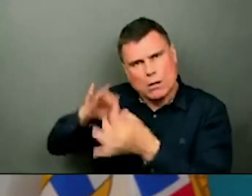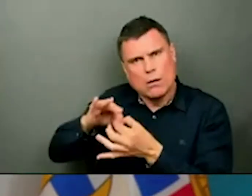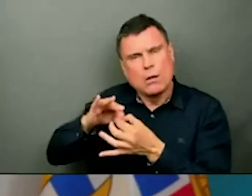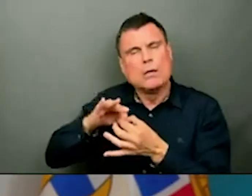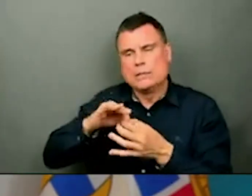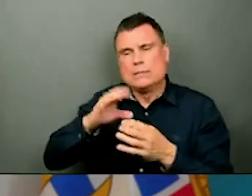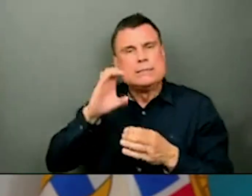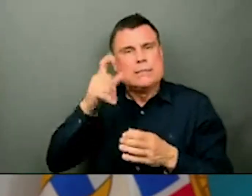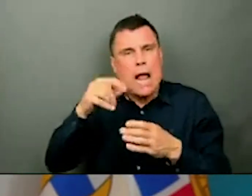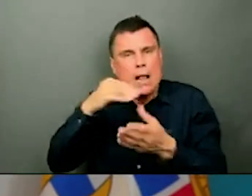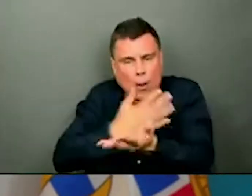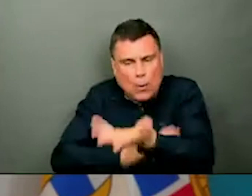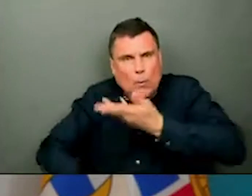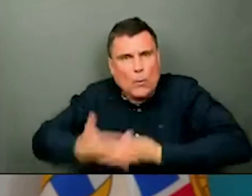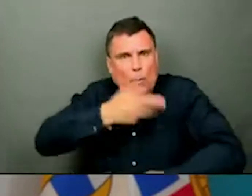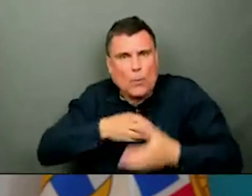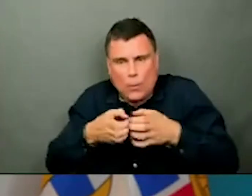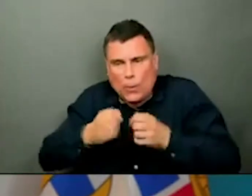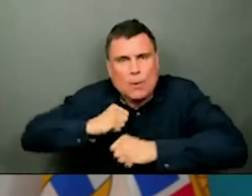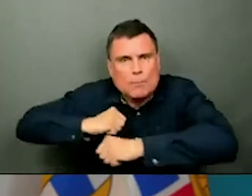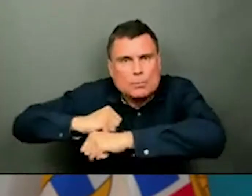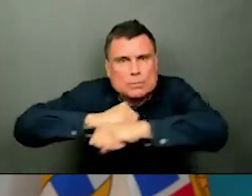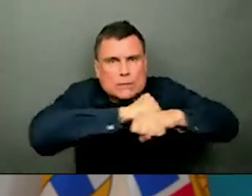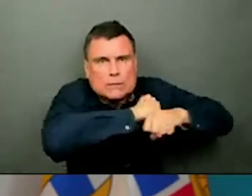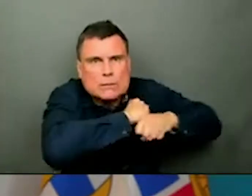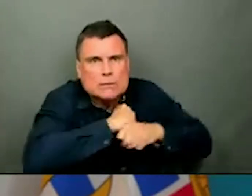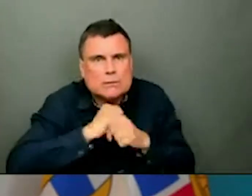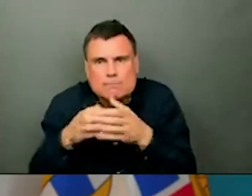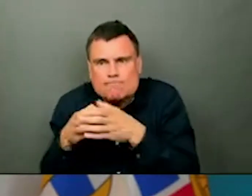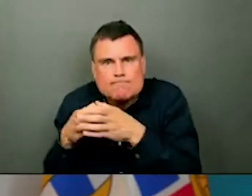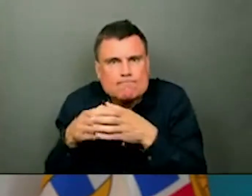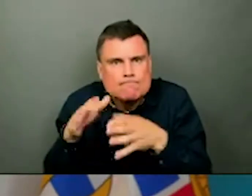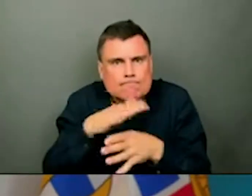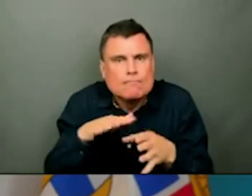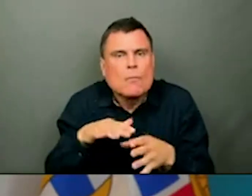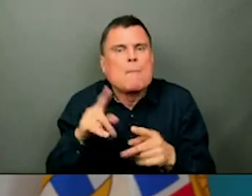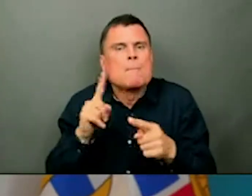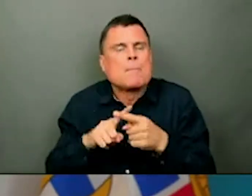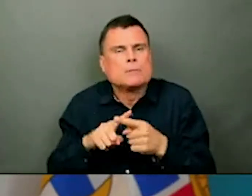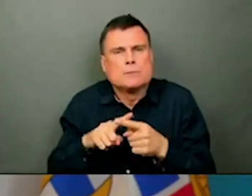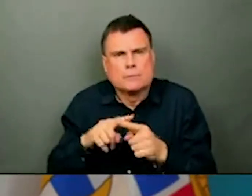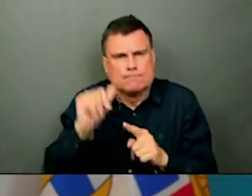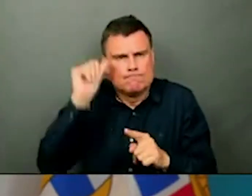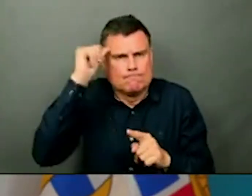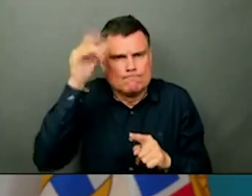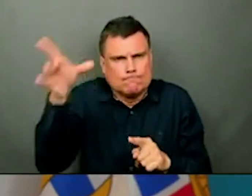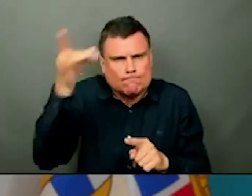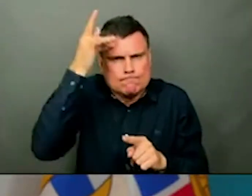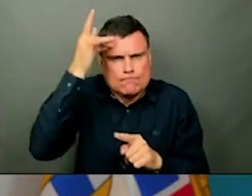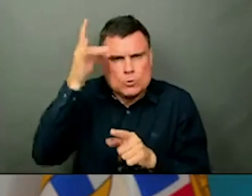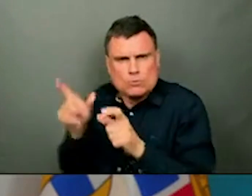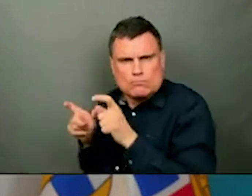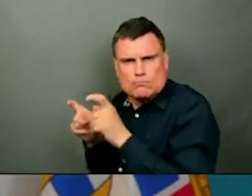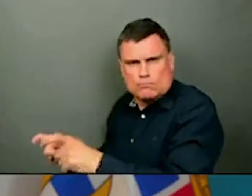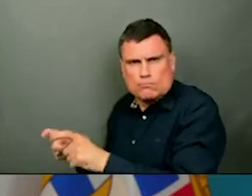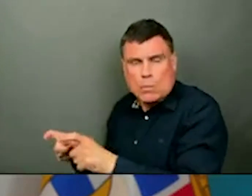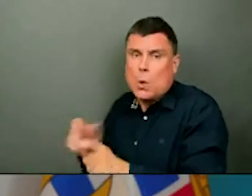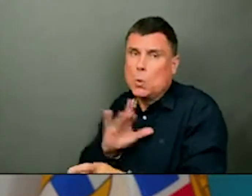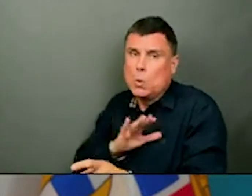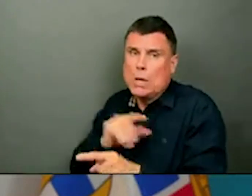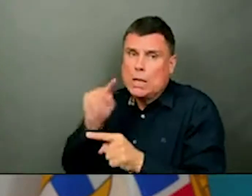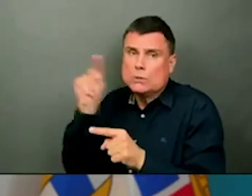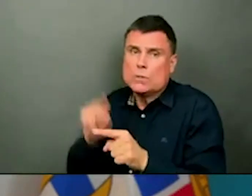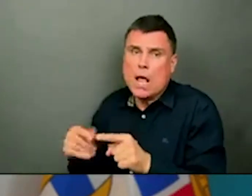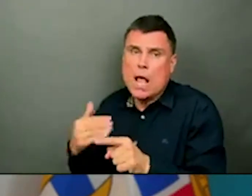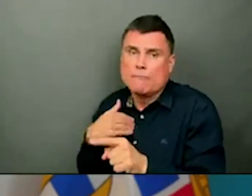help us have a long-term memory. So it may be an advantage to have one of each of the types of vaccines that we have available now, but we don't know